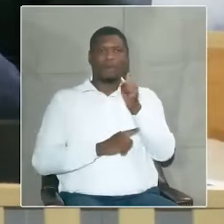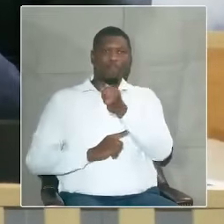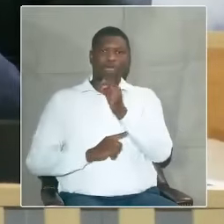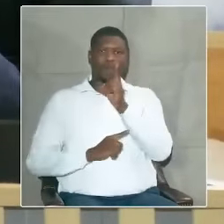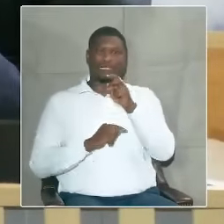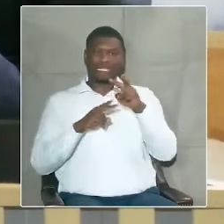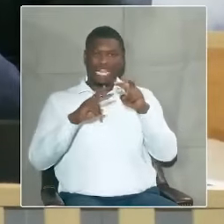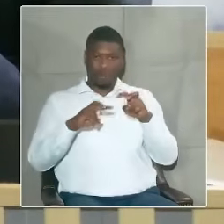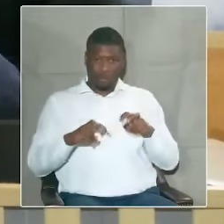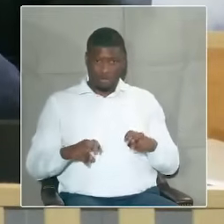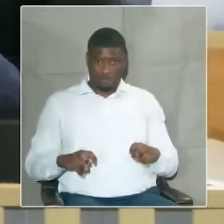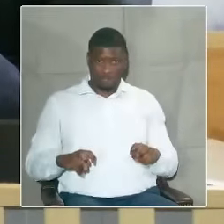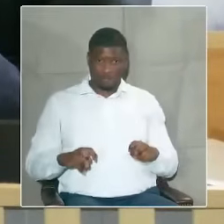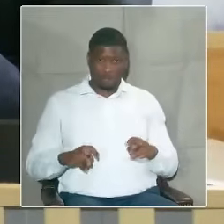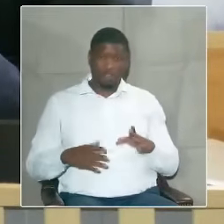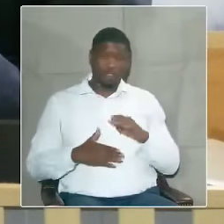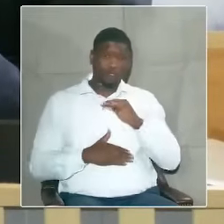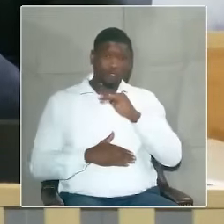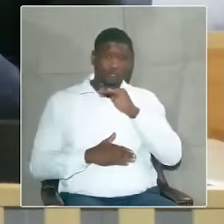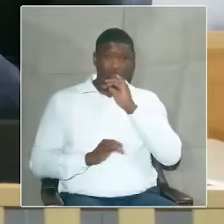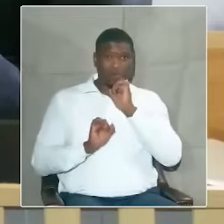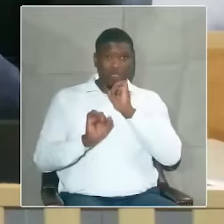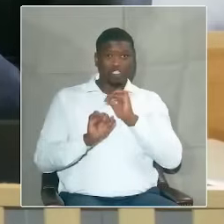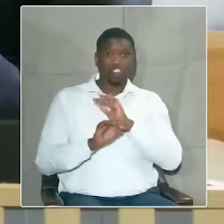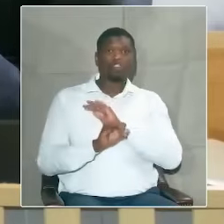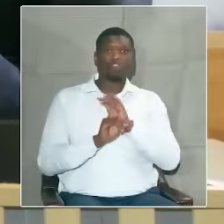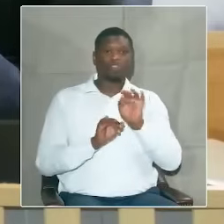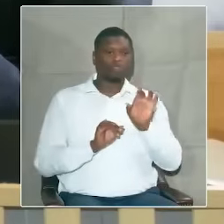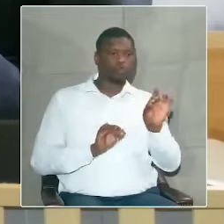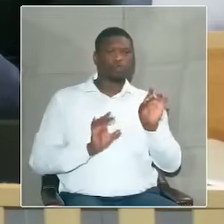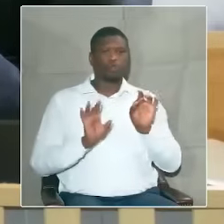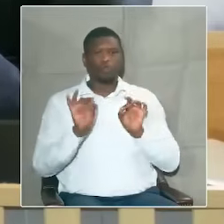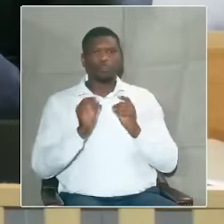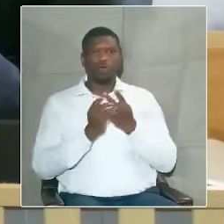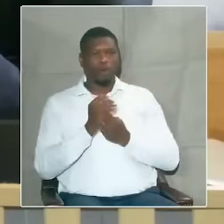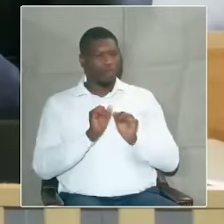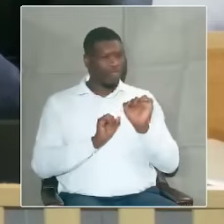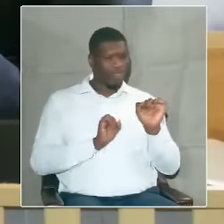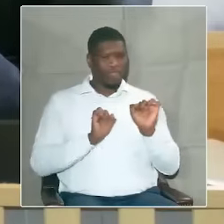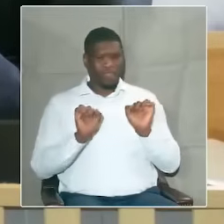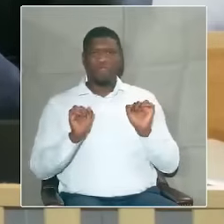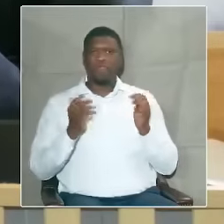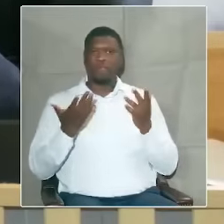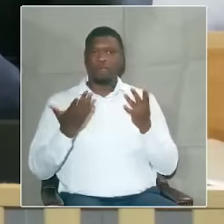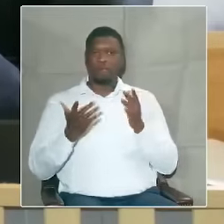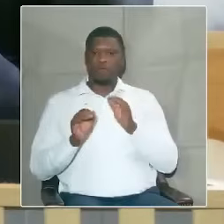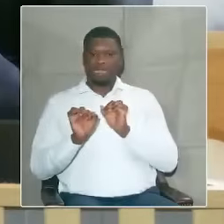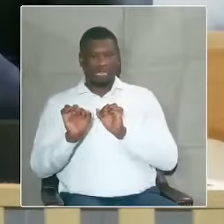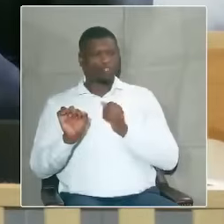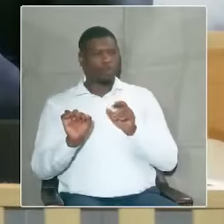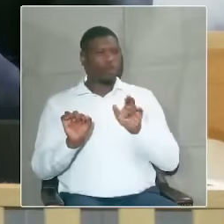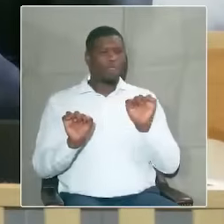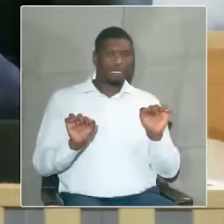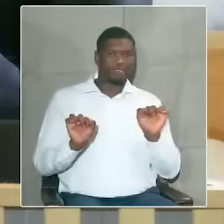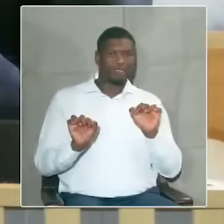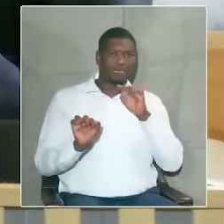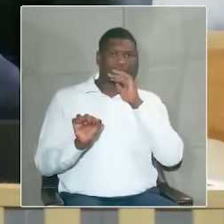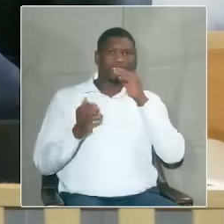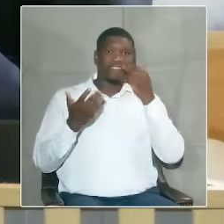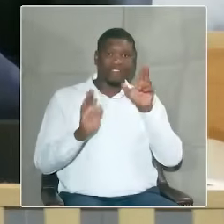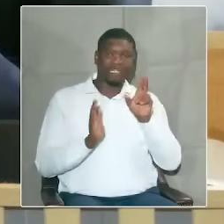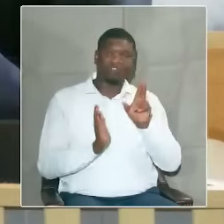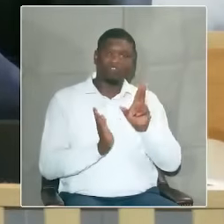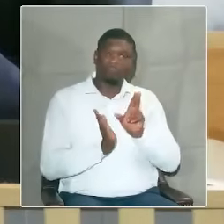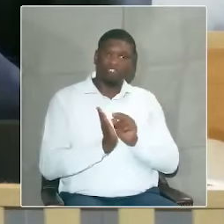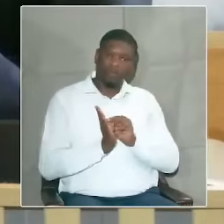an inquiry. So it's actually, it's not a case of choosing, at least for the commissioners, to choose the one or the other, but it's